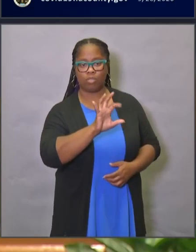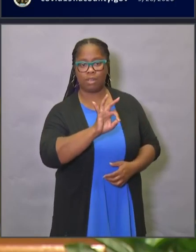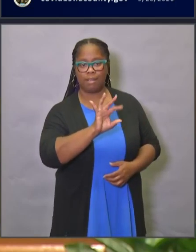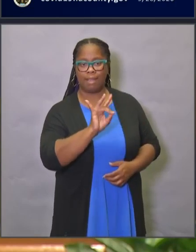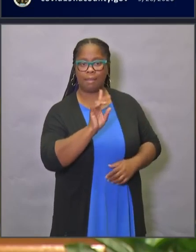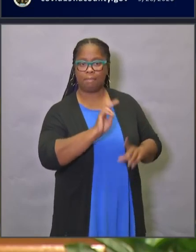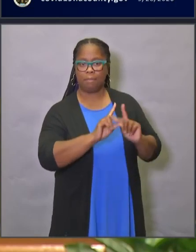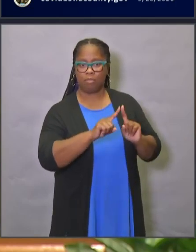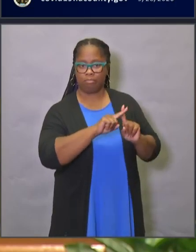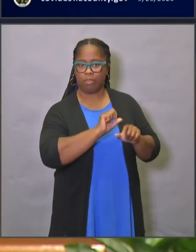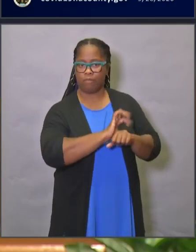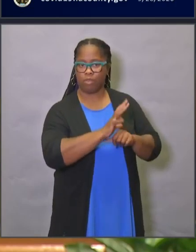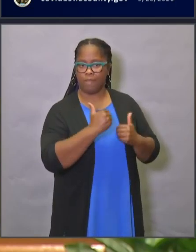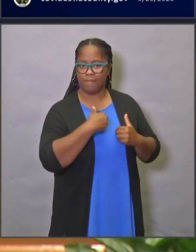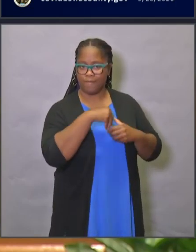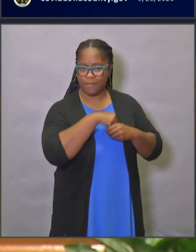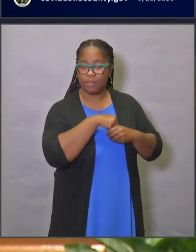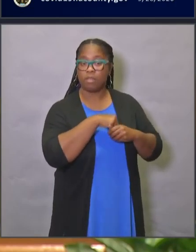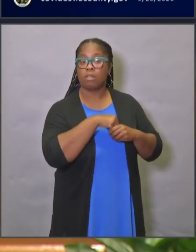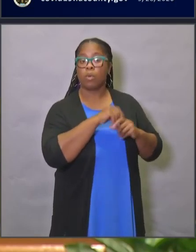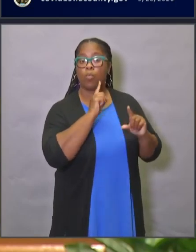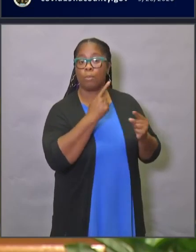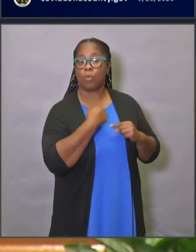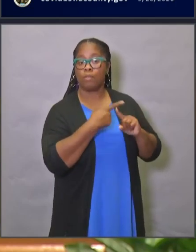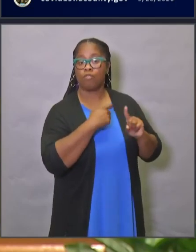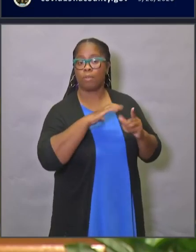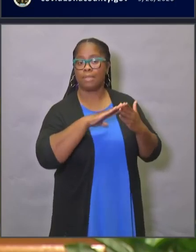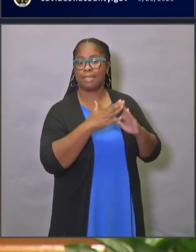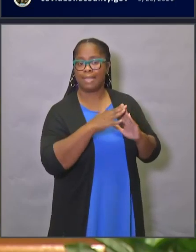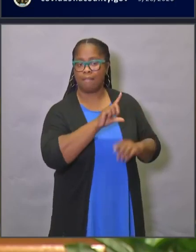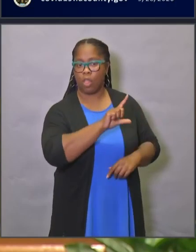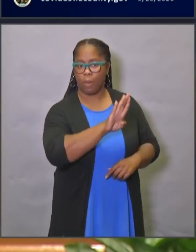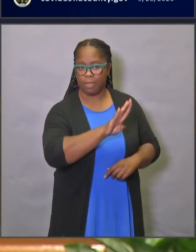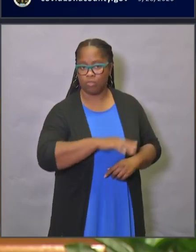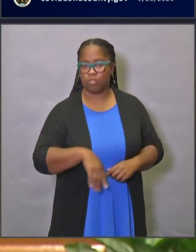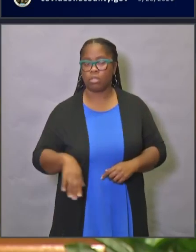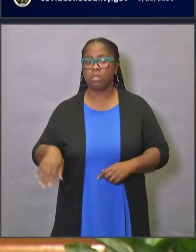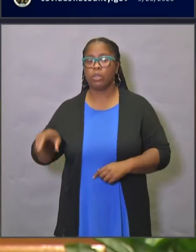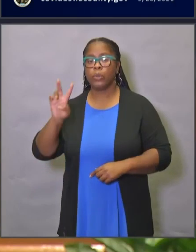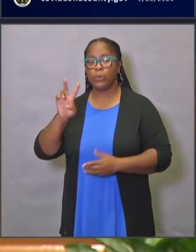11,798 cases reported by our partners in the city of Long Beach and